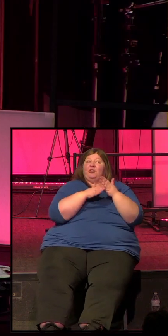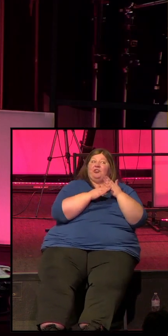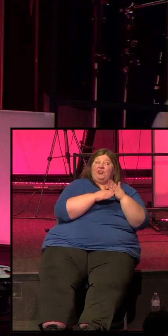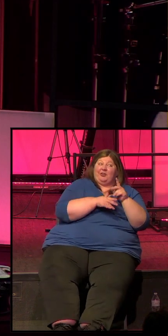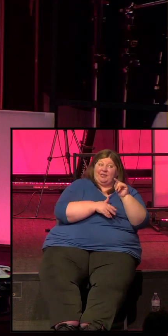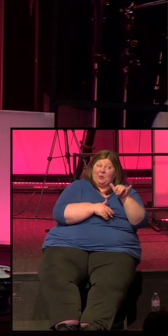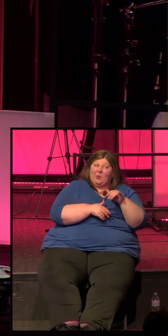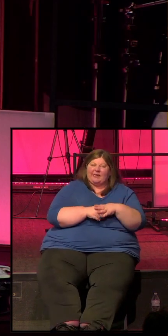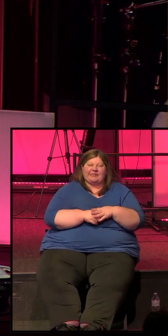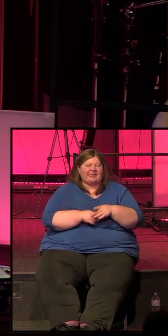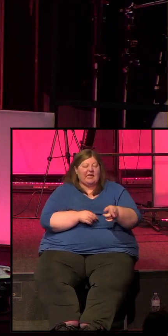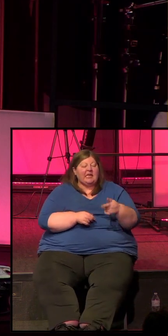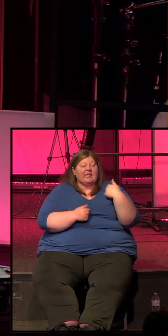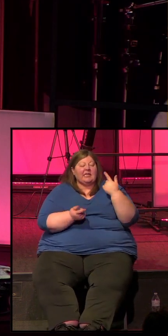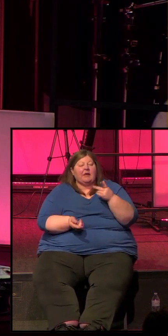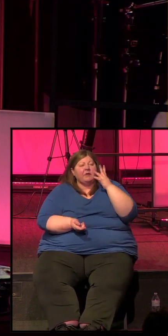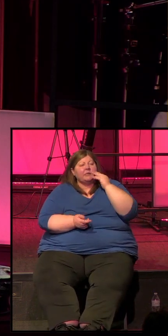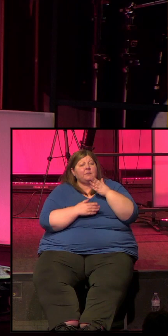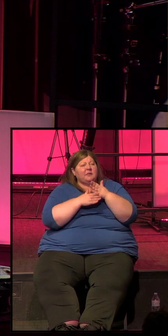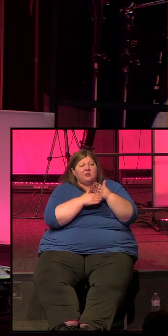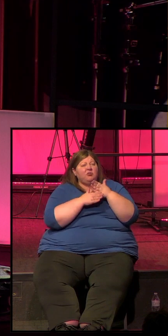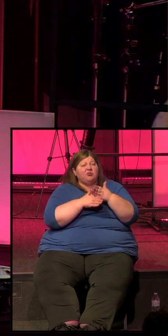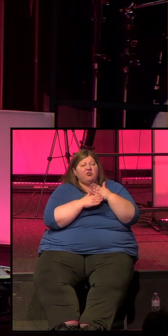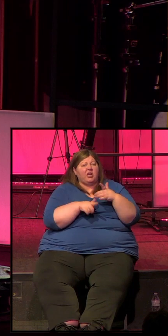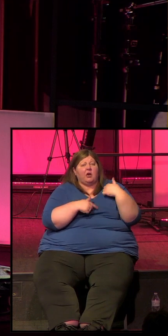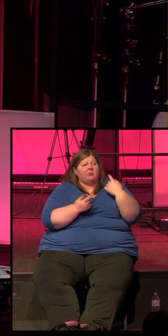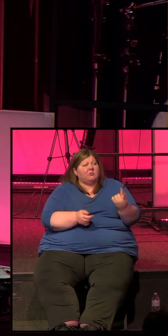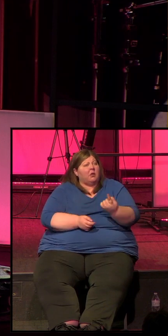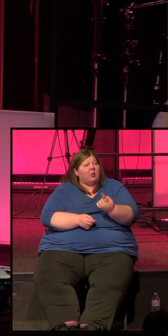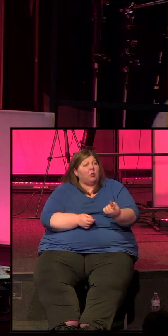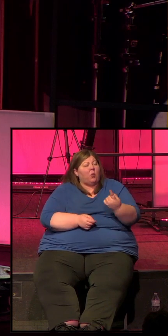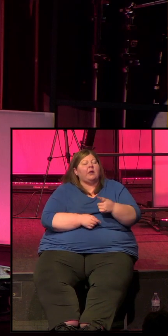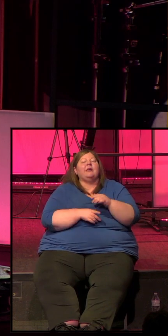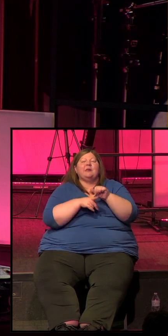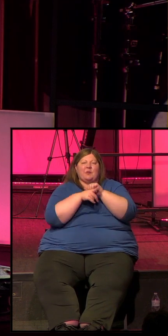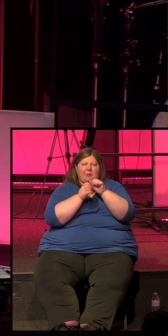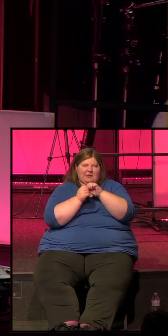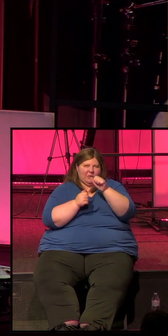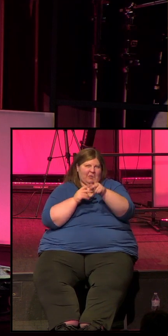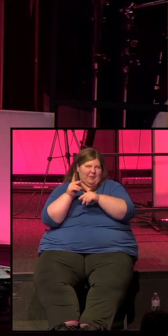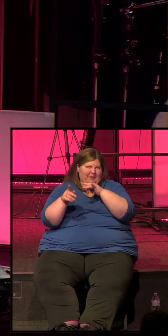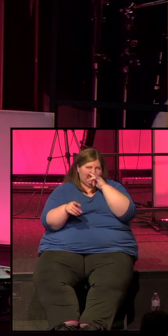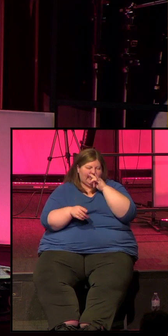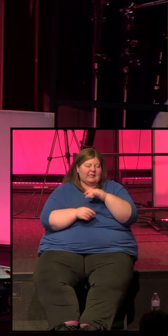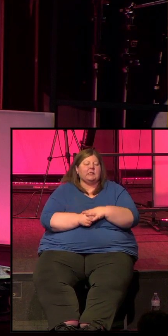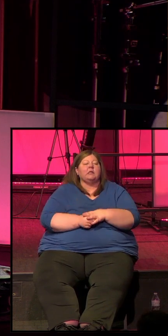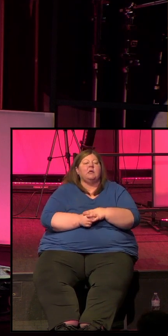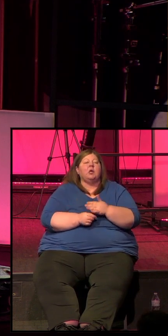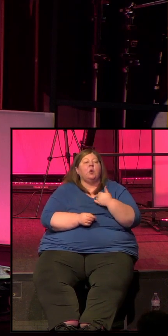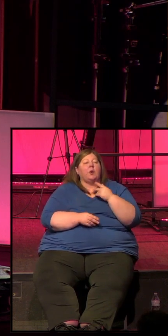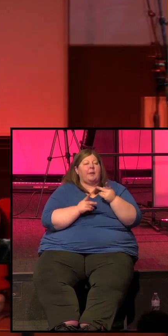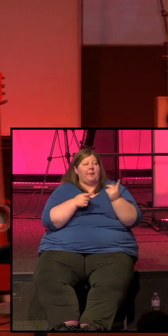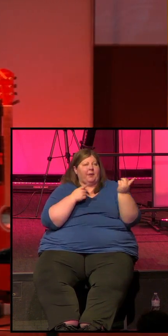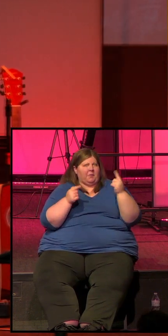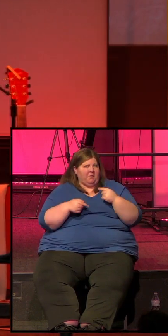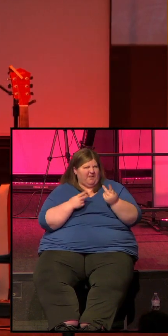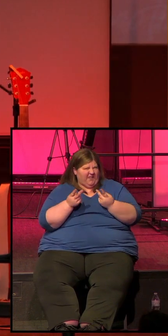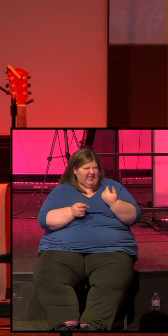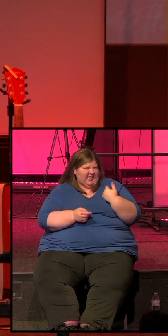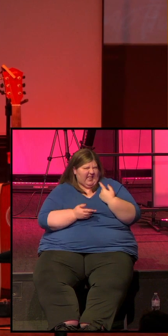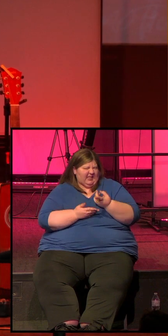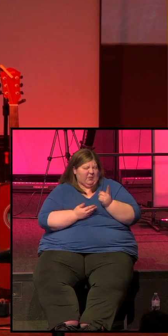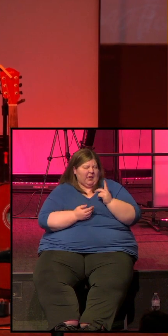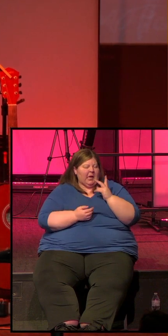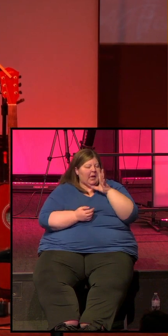hasn't had to share toys. He's never had to. So we practice with other people's kids. We had our small group over this last week, and I'm watching Judah